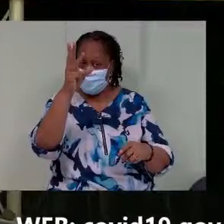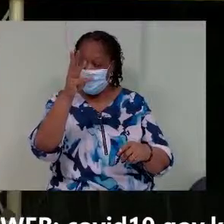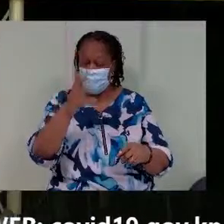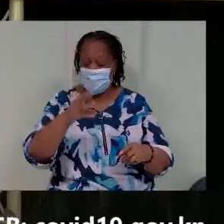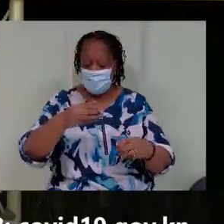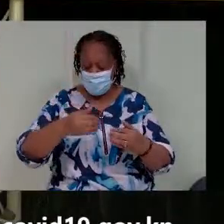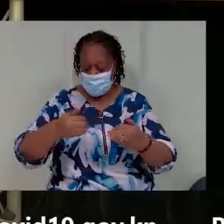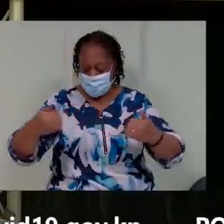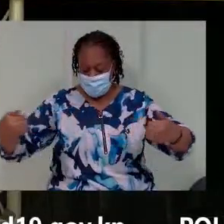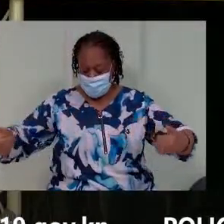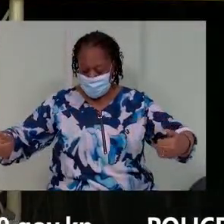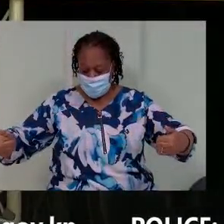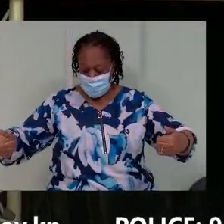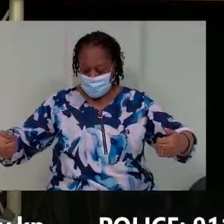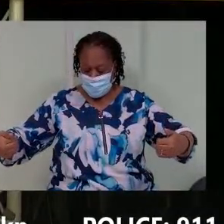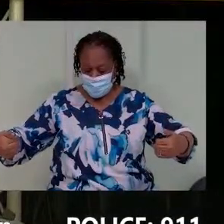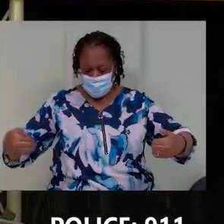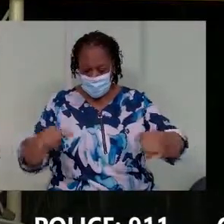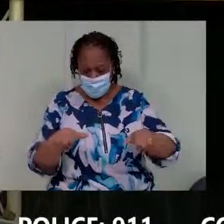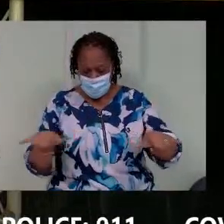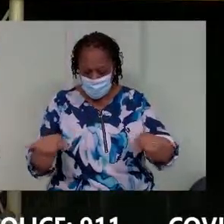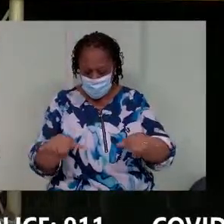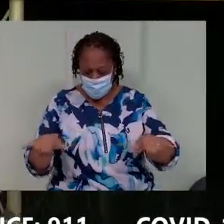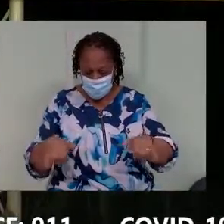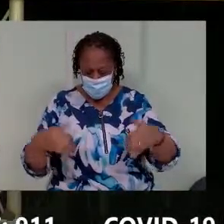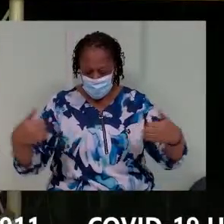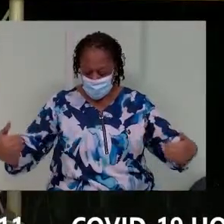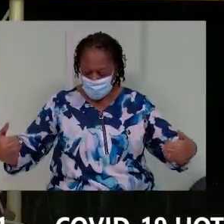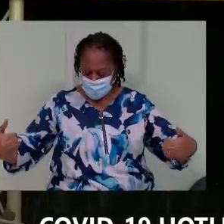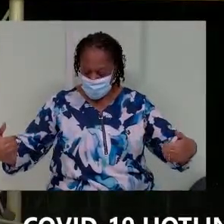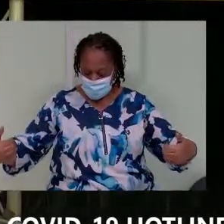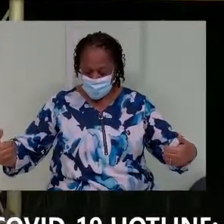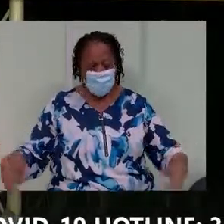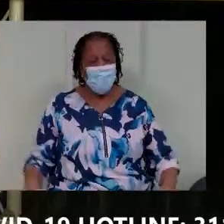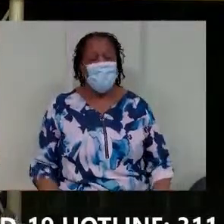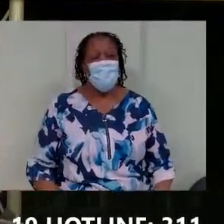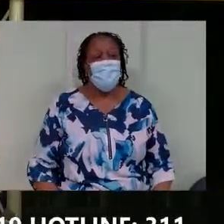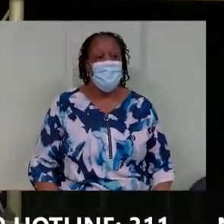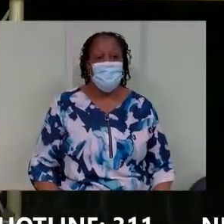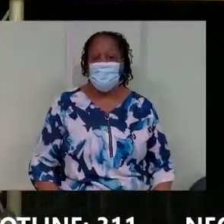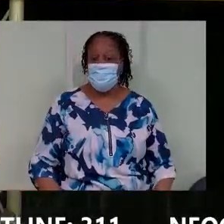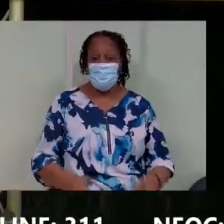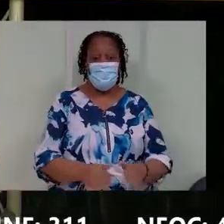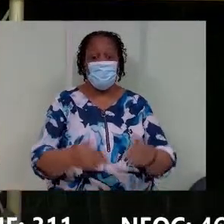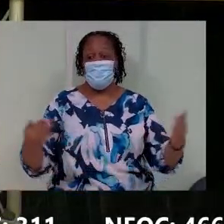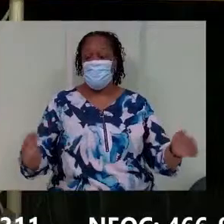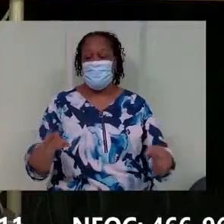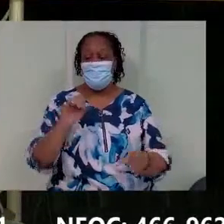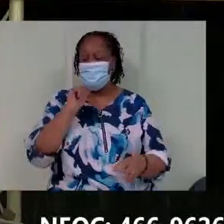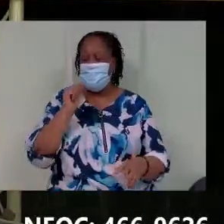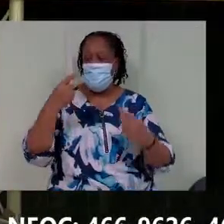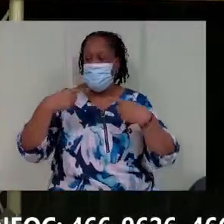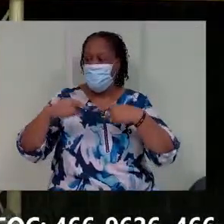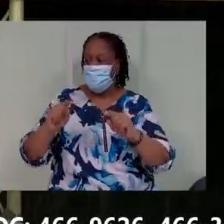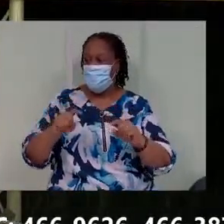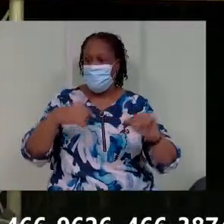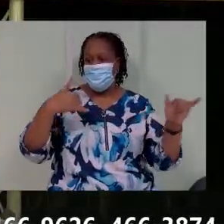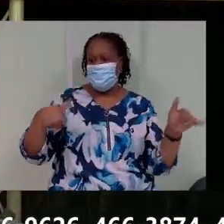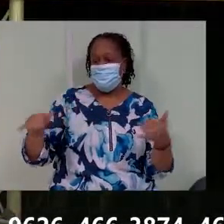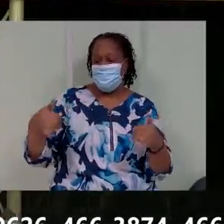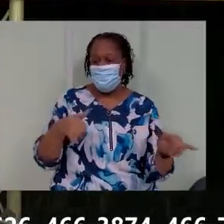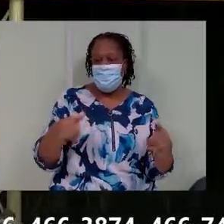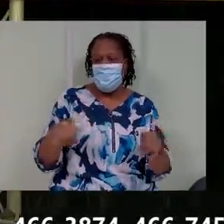from individuals, social distancing, avoiding mass crowds, and hand hygiene, cough